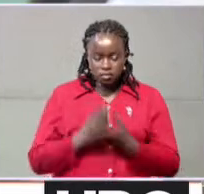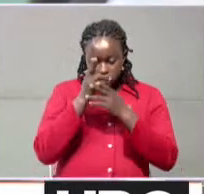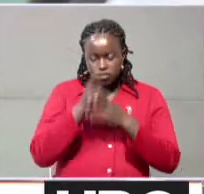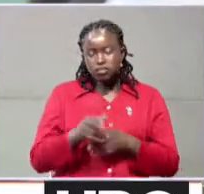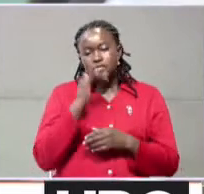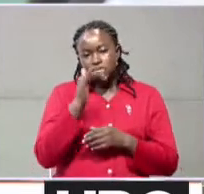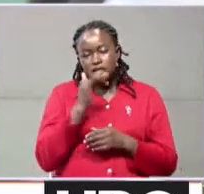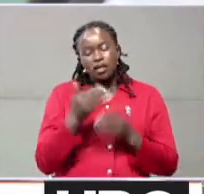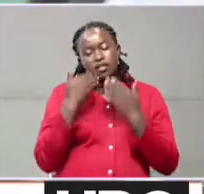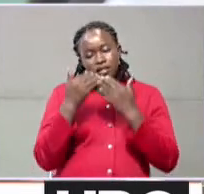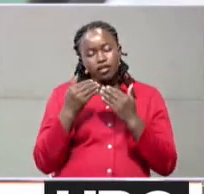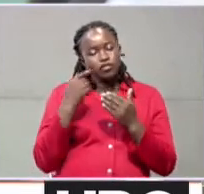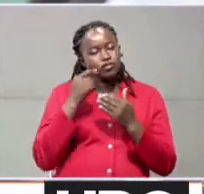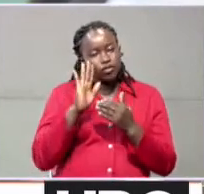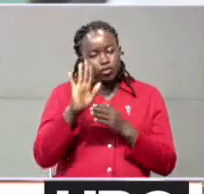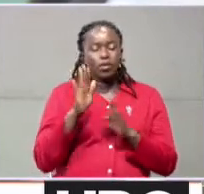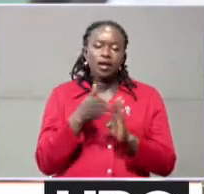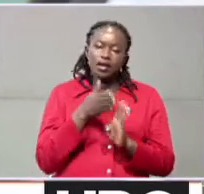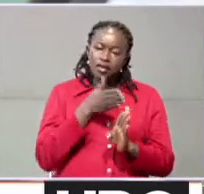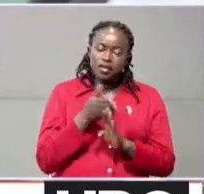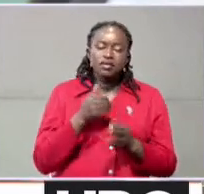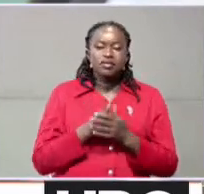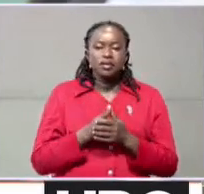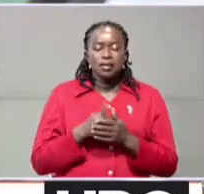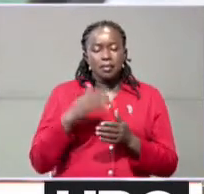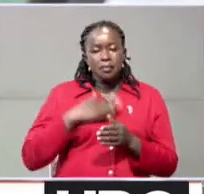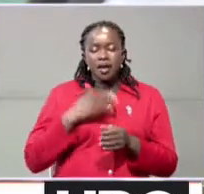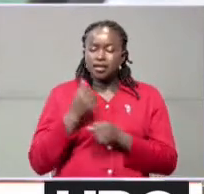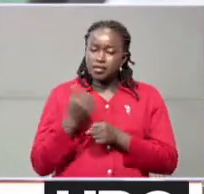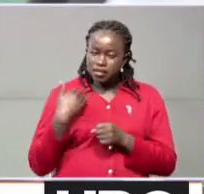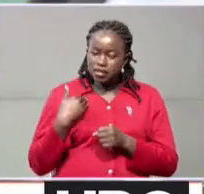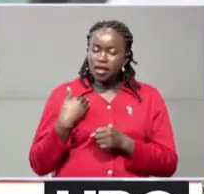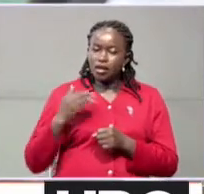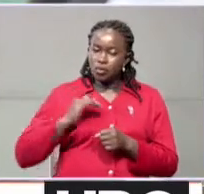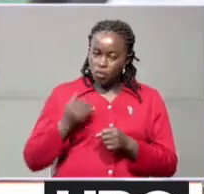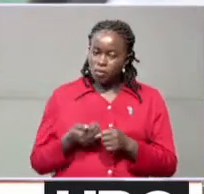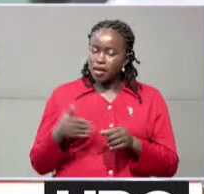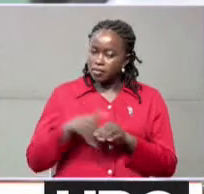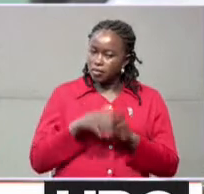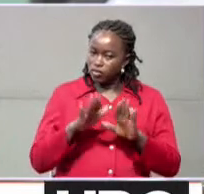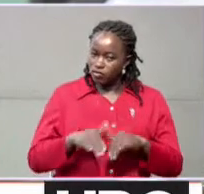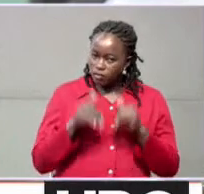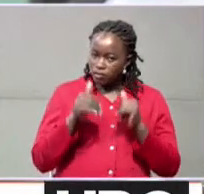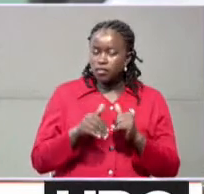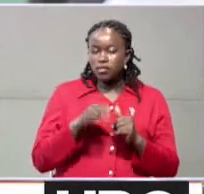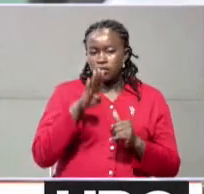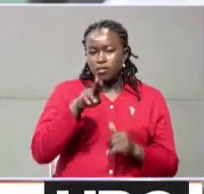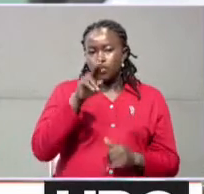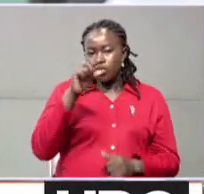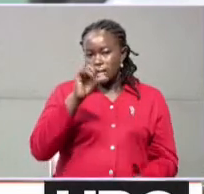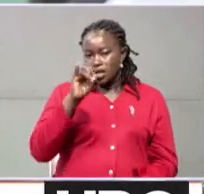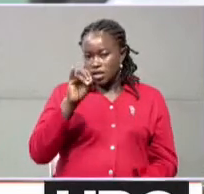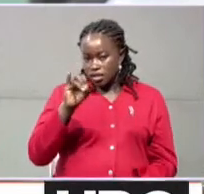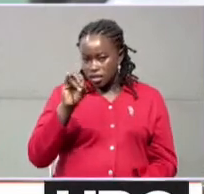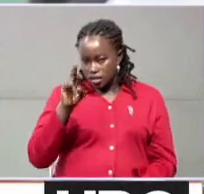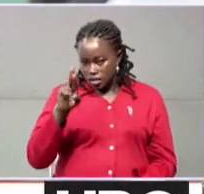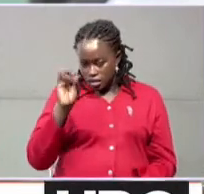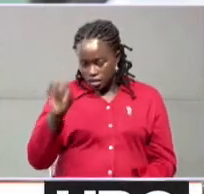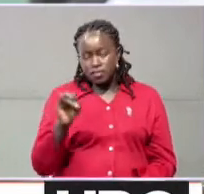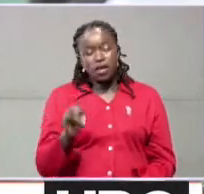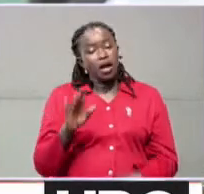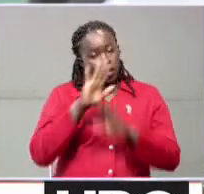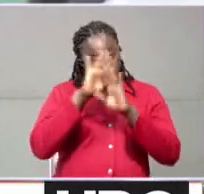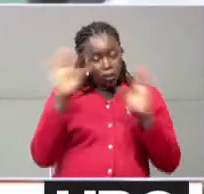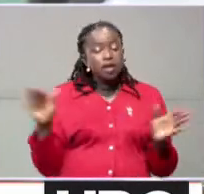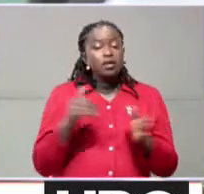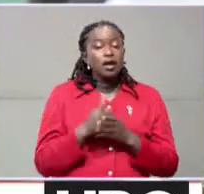thank you for your guidance my sister the woman named p bulger is aware the number